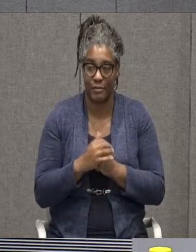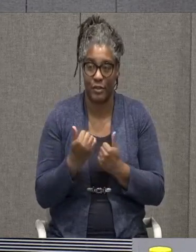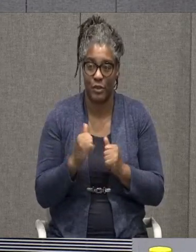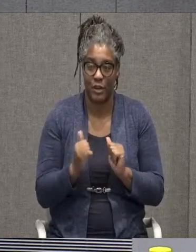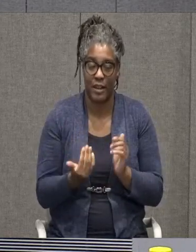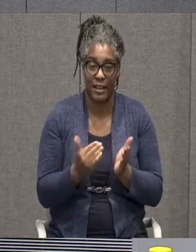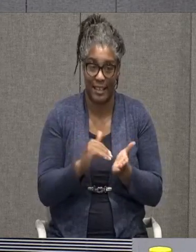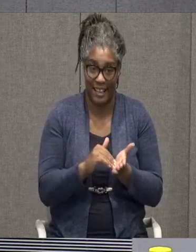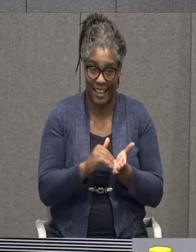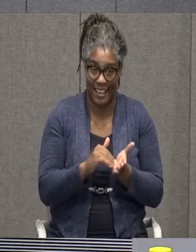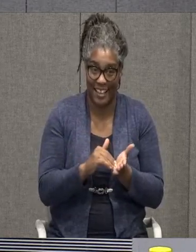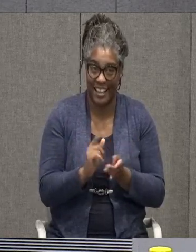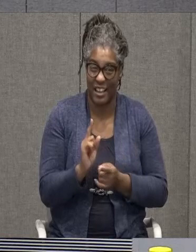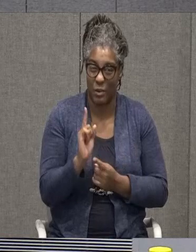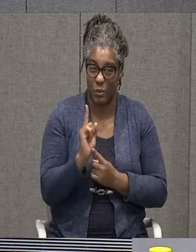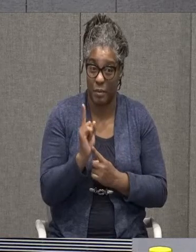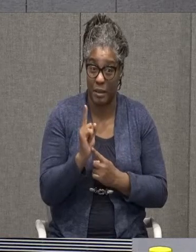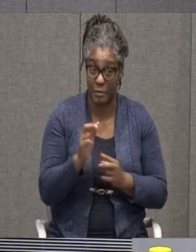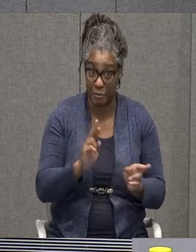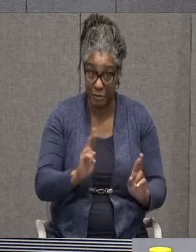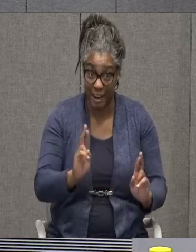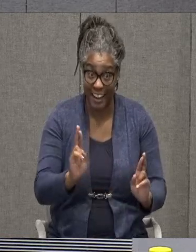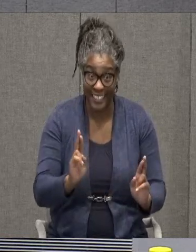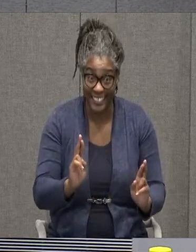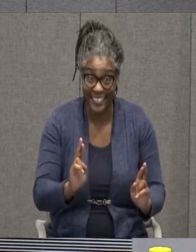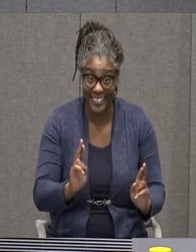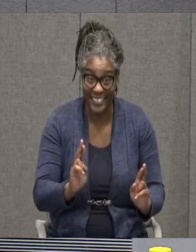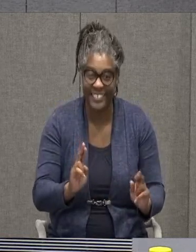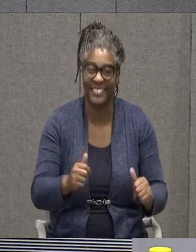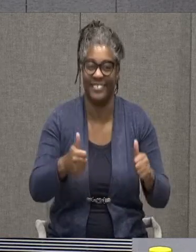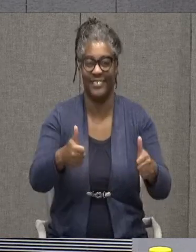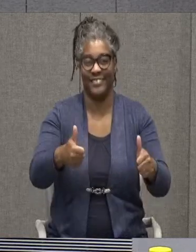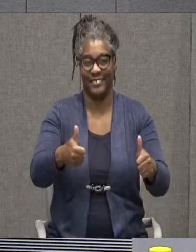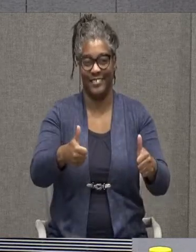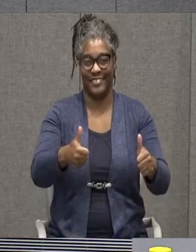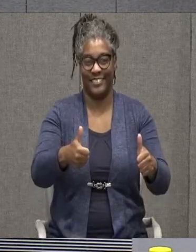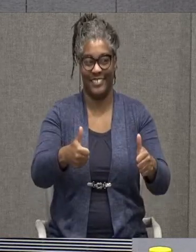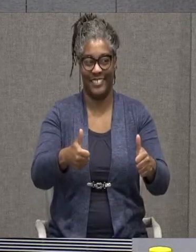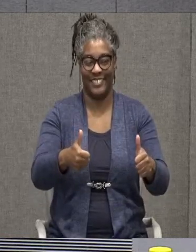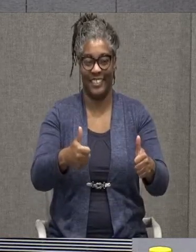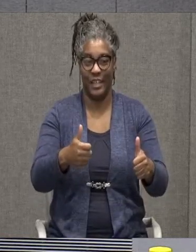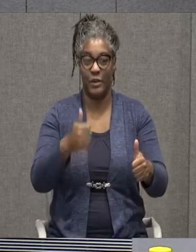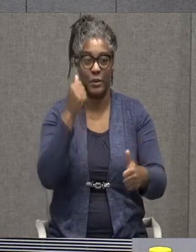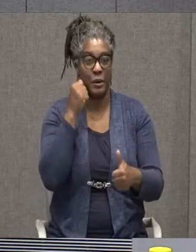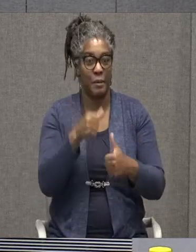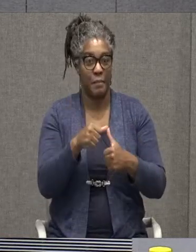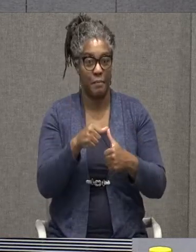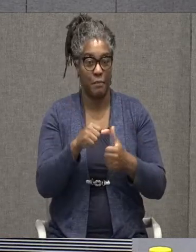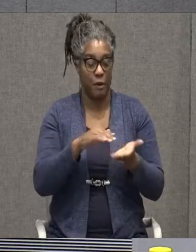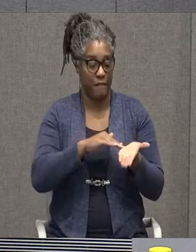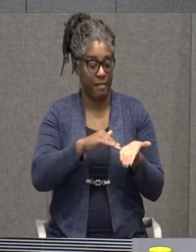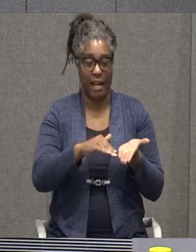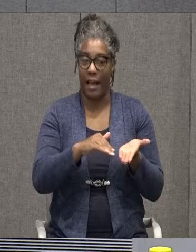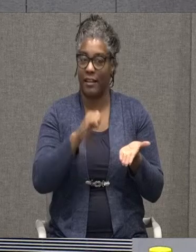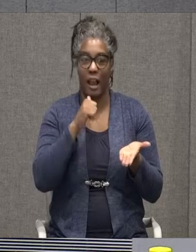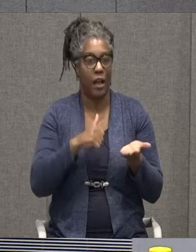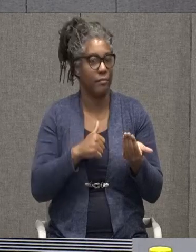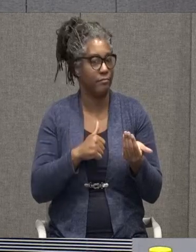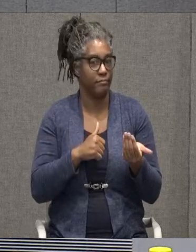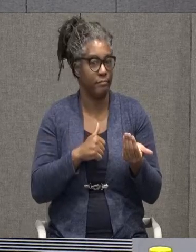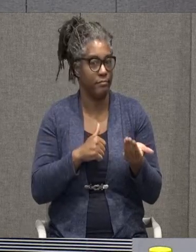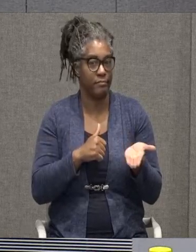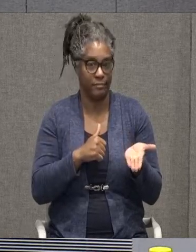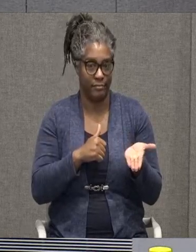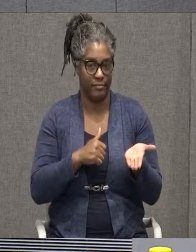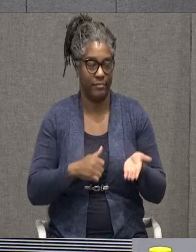time for 1 minute. Is everybody ready? Great. All right. Flat part of your hand, remember. Let's start that timer.